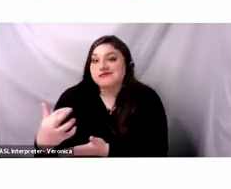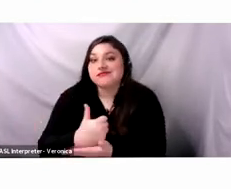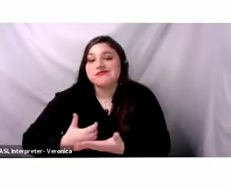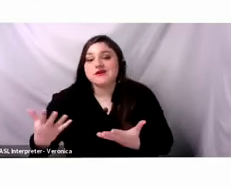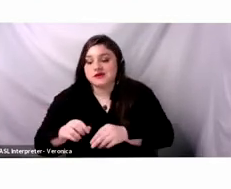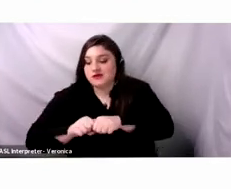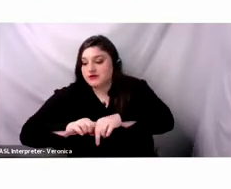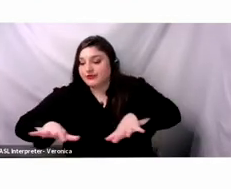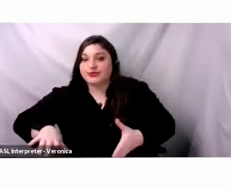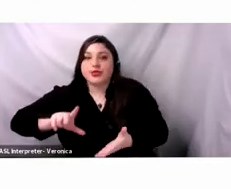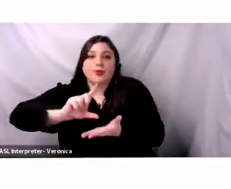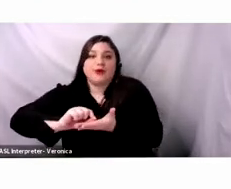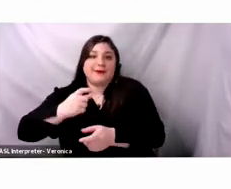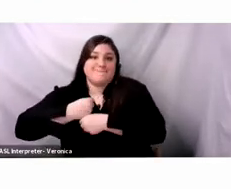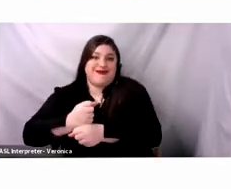fabric from here.